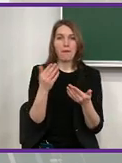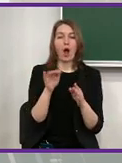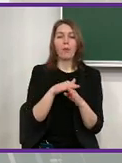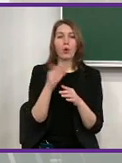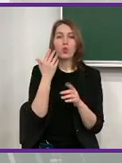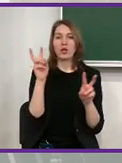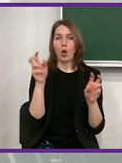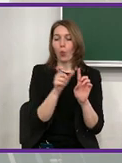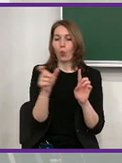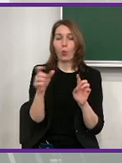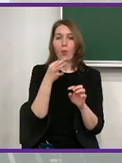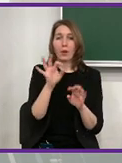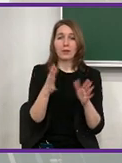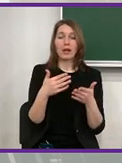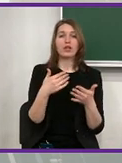BAFA,